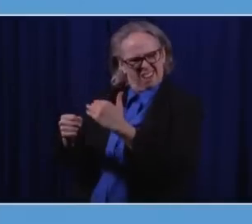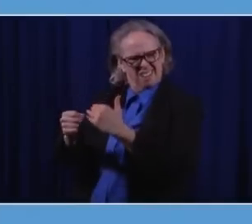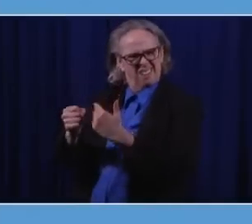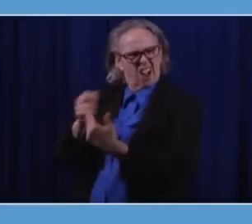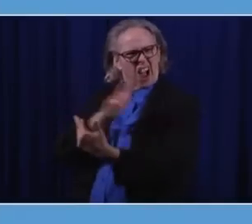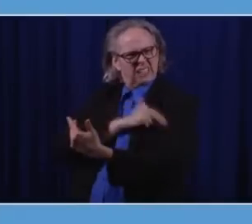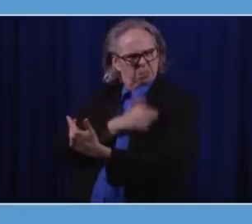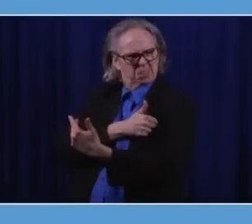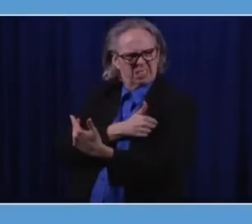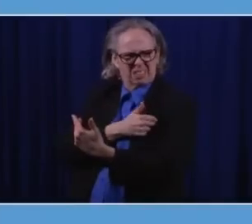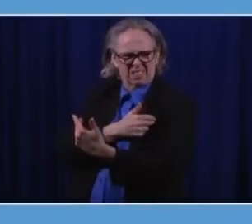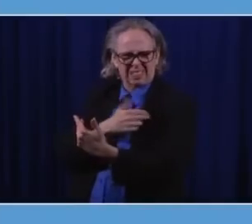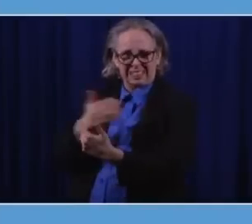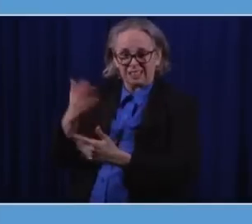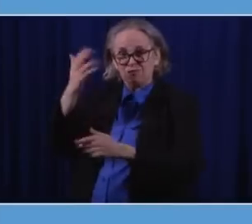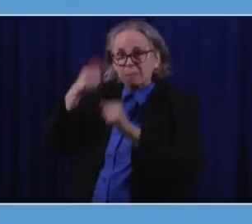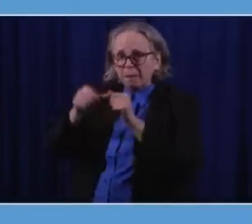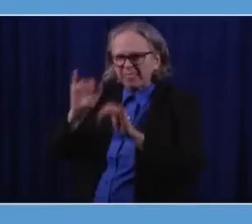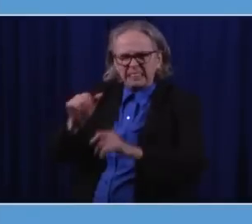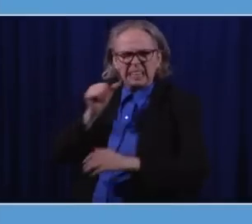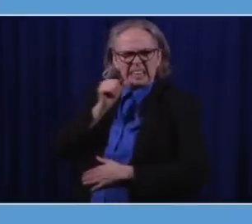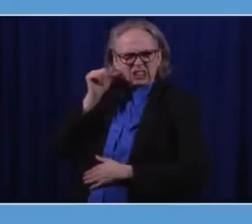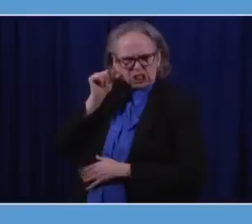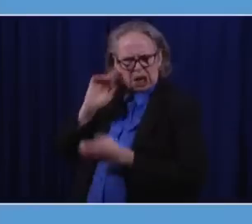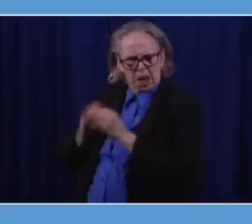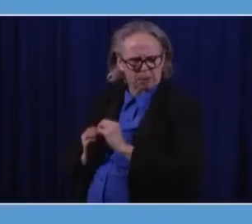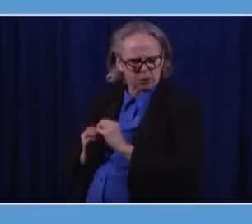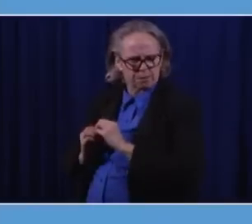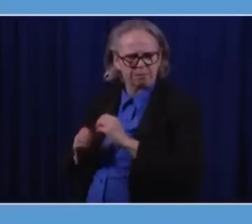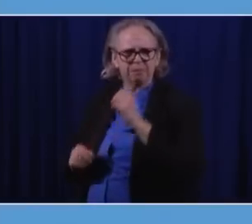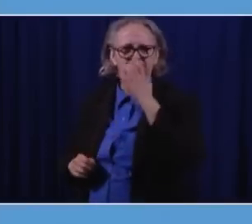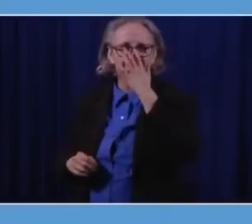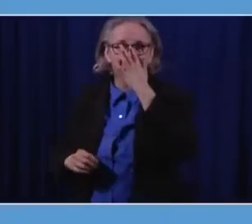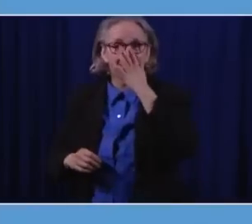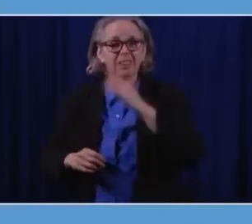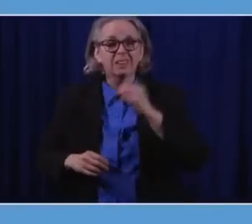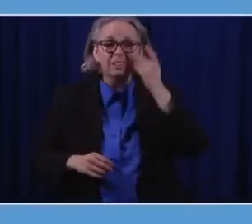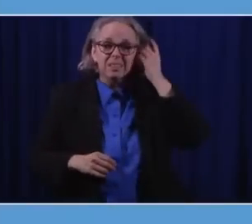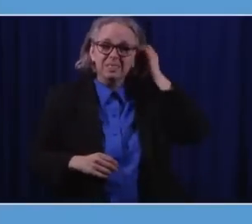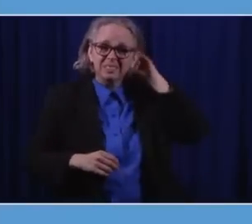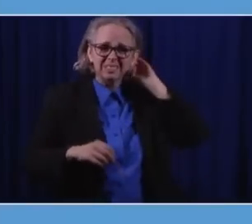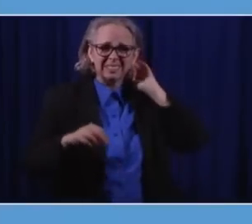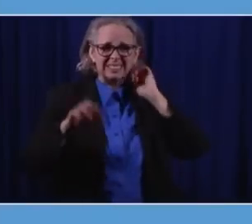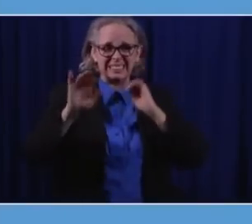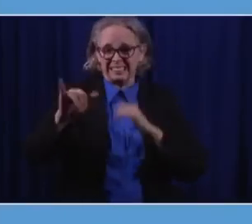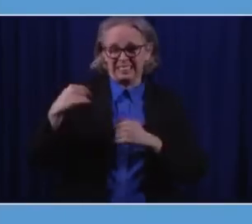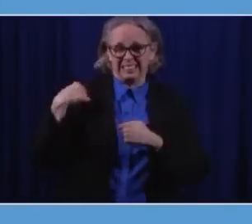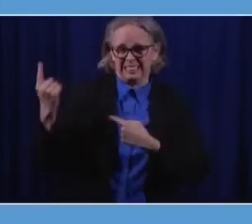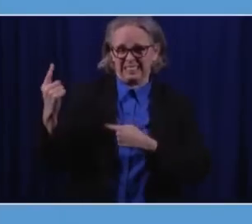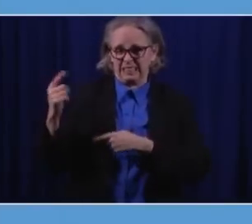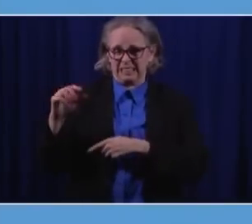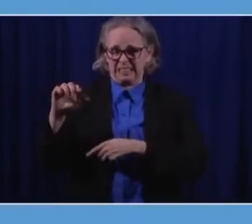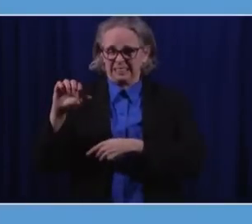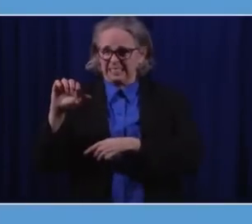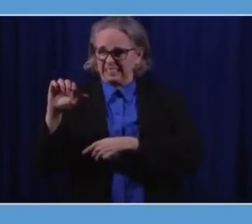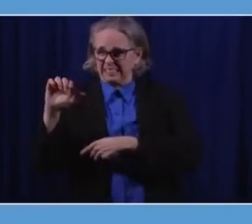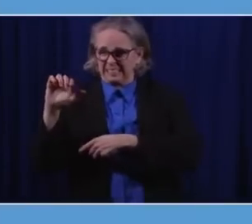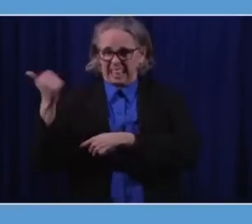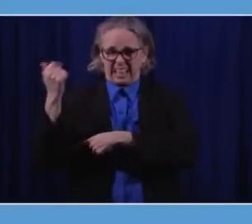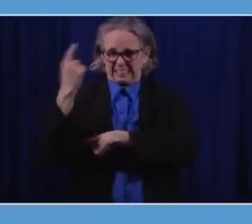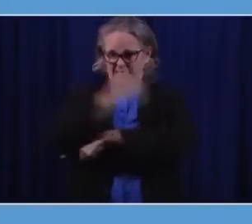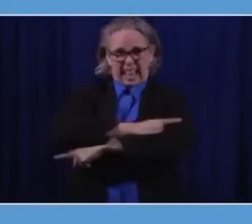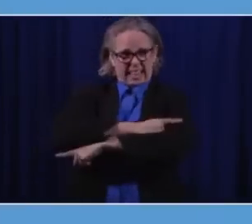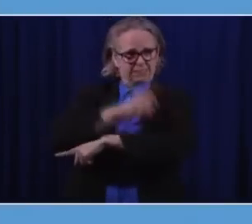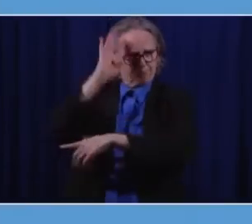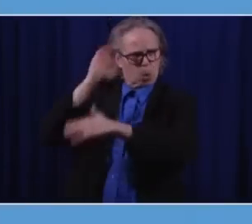large number. 8 of the 10 highest new hospitalization days have come in the last 10 days, including today.